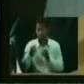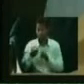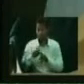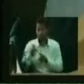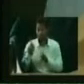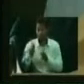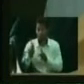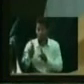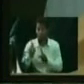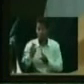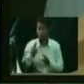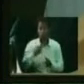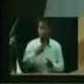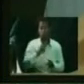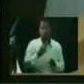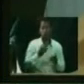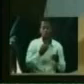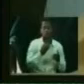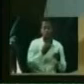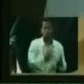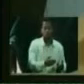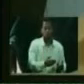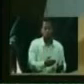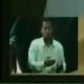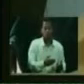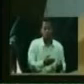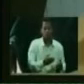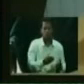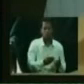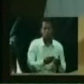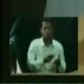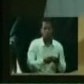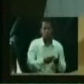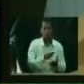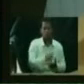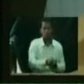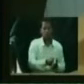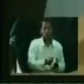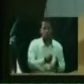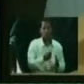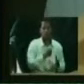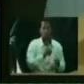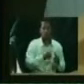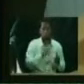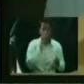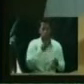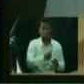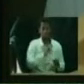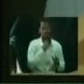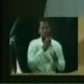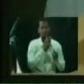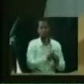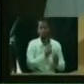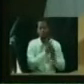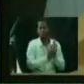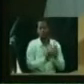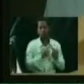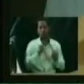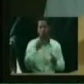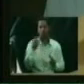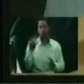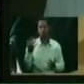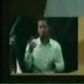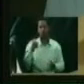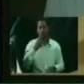them, to do whatever they want to and not follow the law? Something's got to be said, something's got to be done to say, hey, it stops